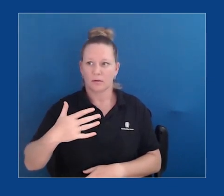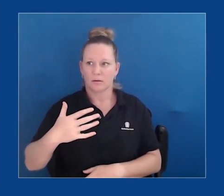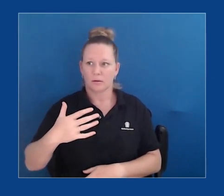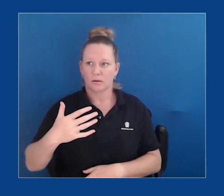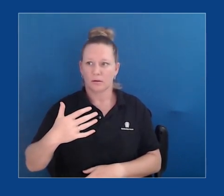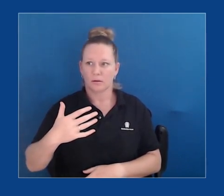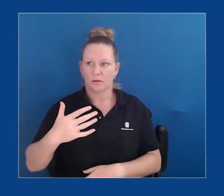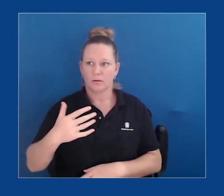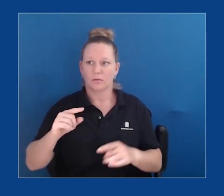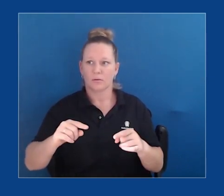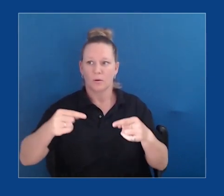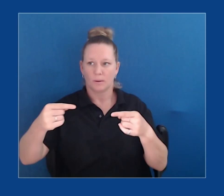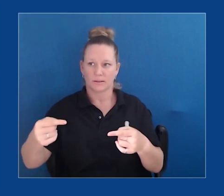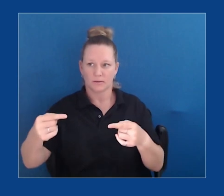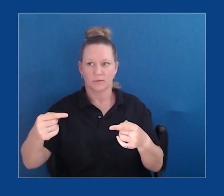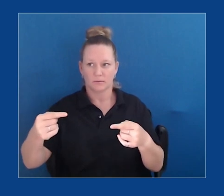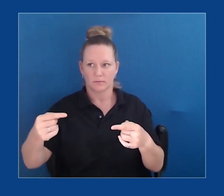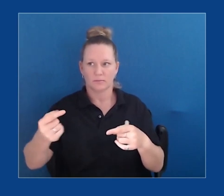Joe Gumbula, he's a fresh water.